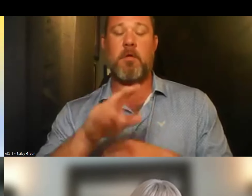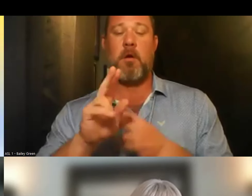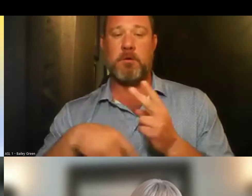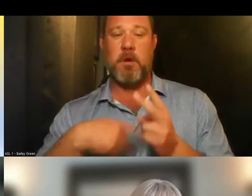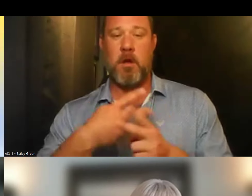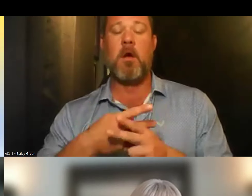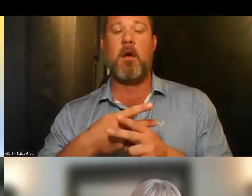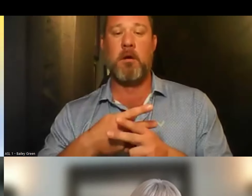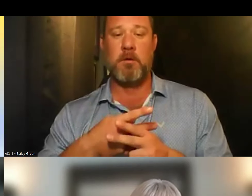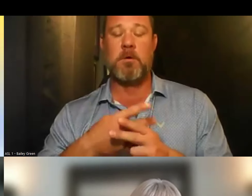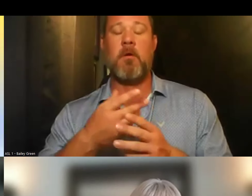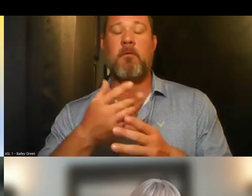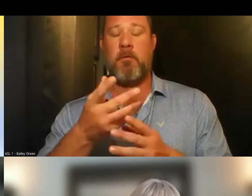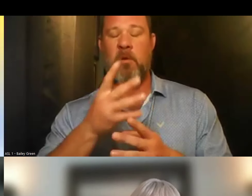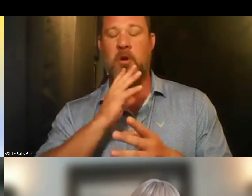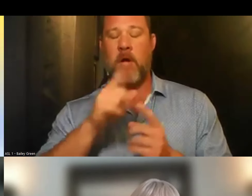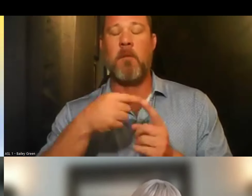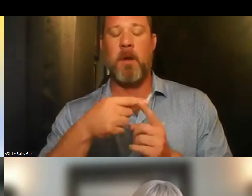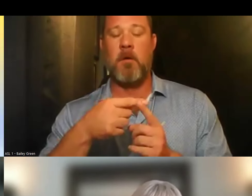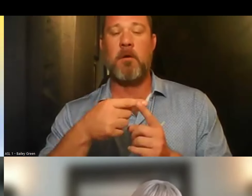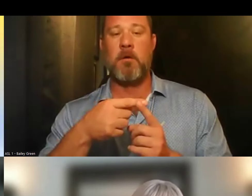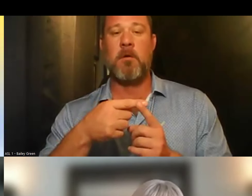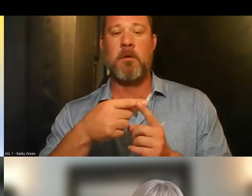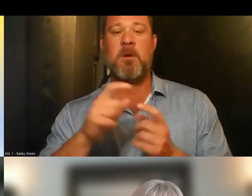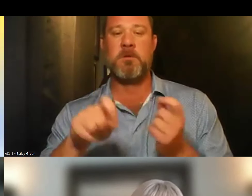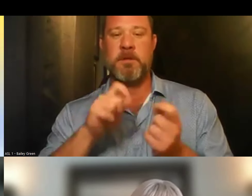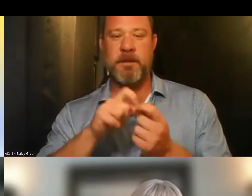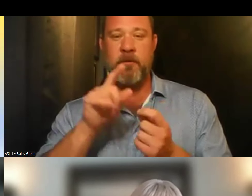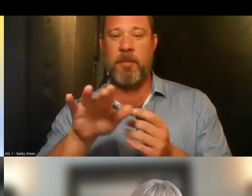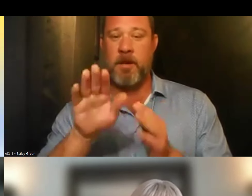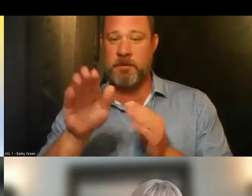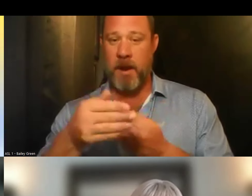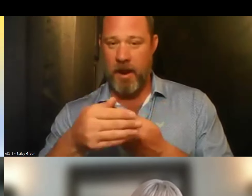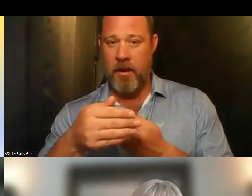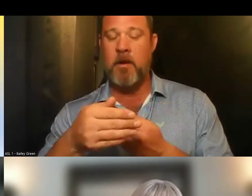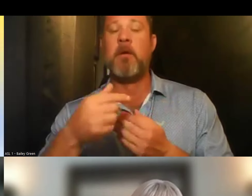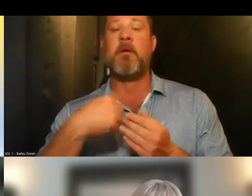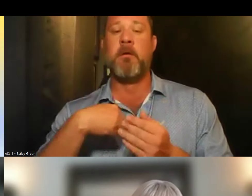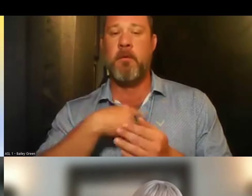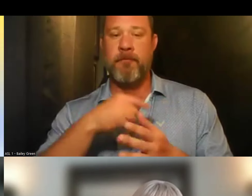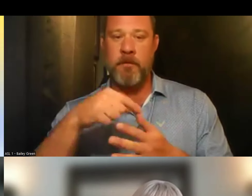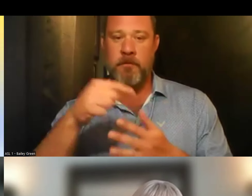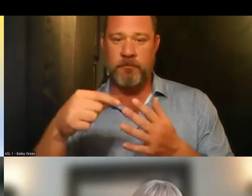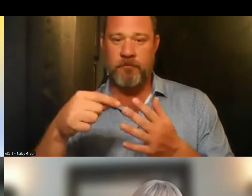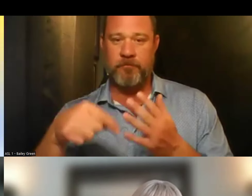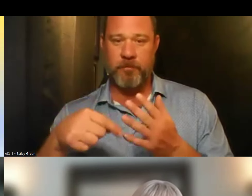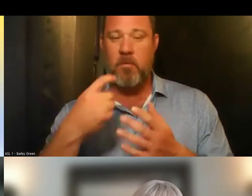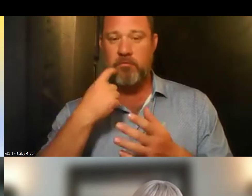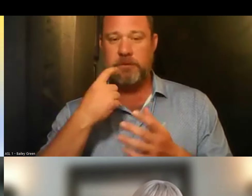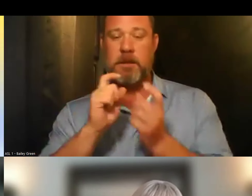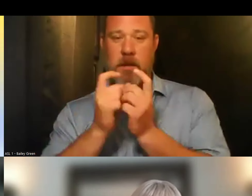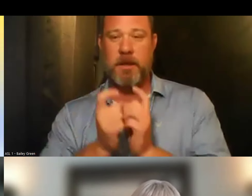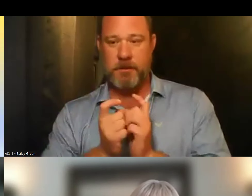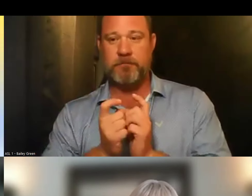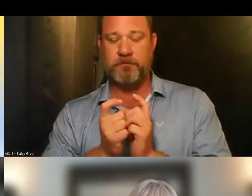of items that you're speaking about. Specific to this package that we've gone through or that we've recently